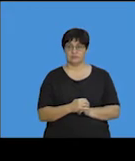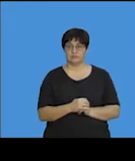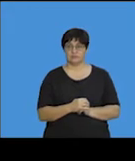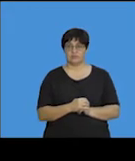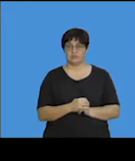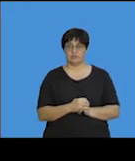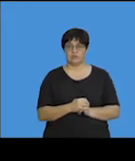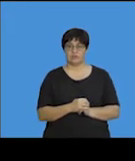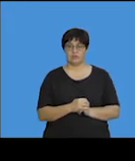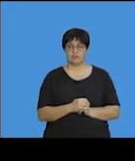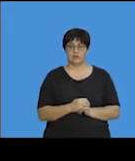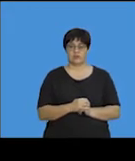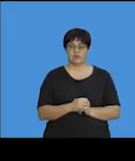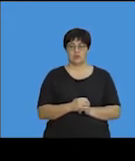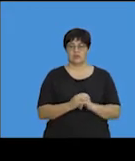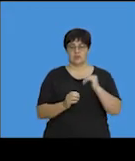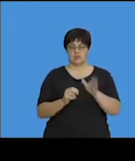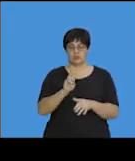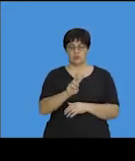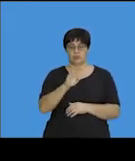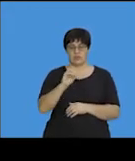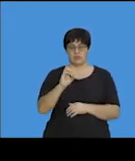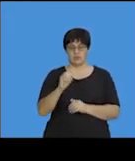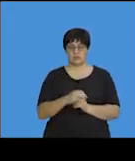equal to 200,